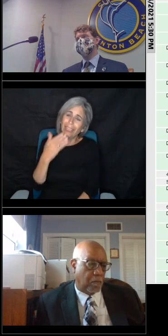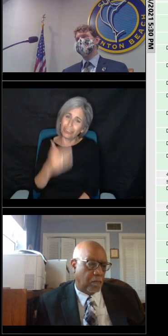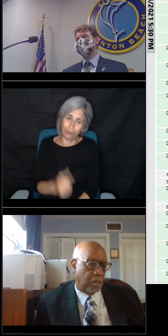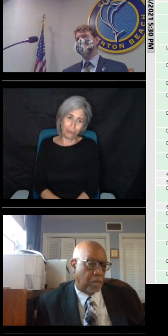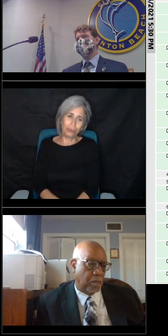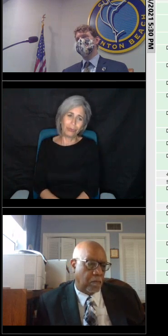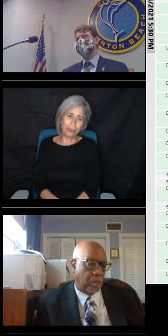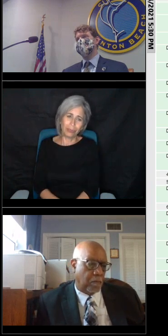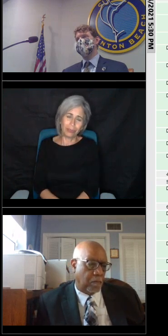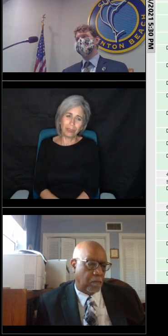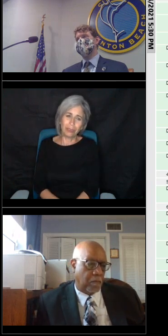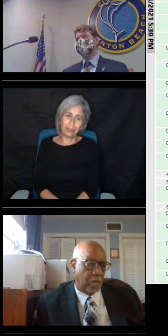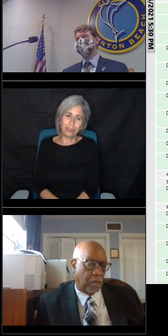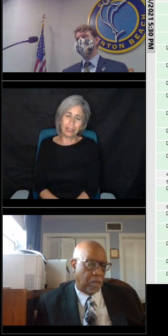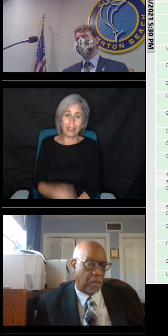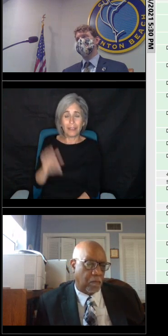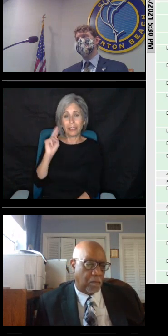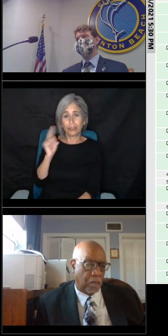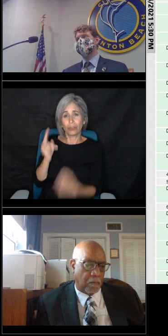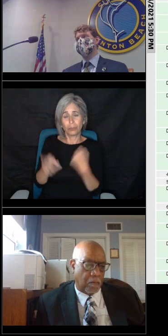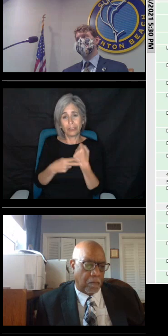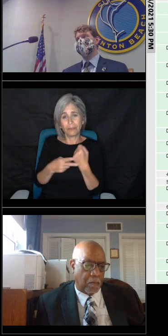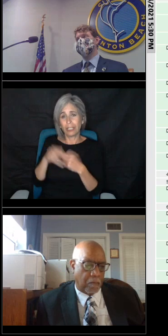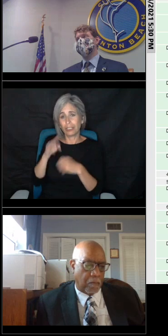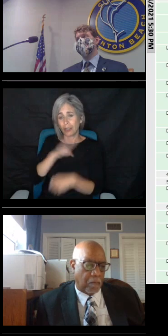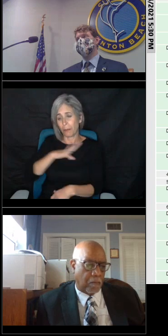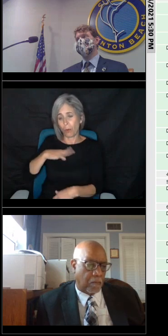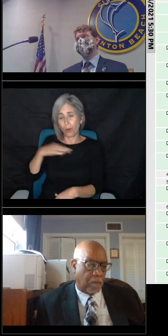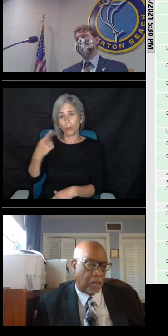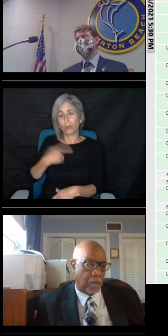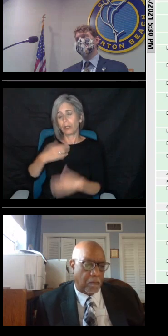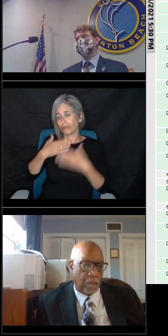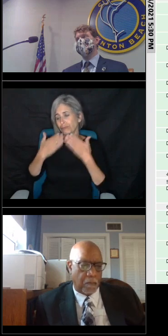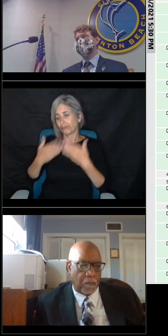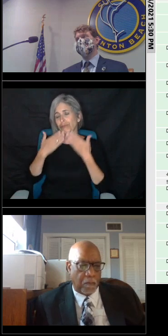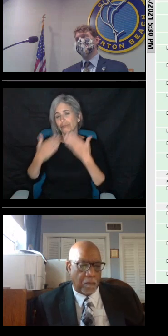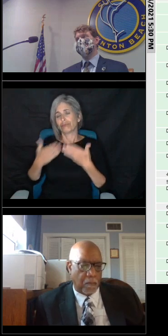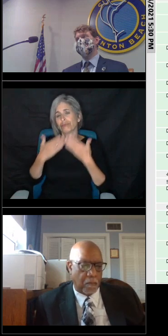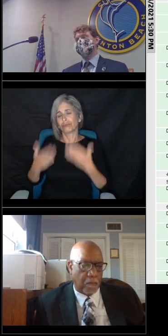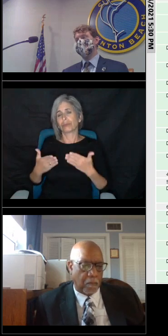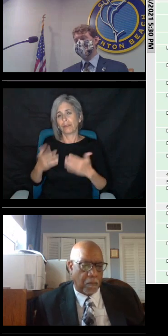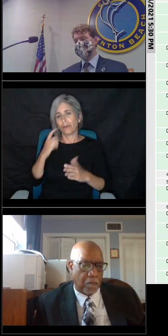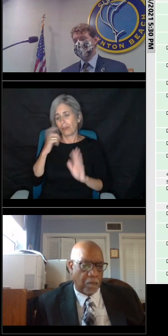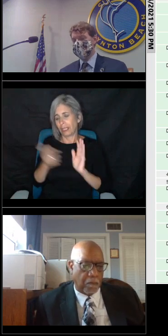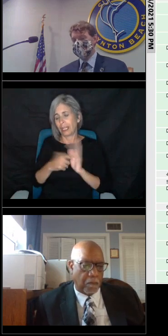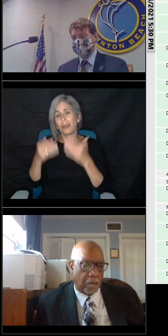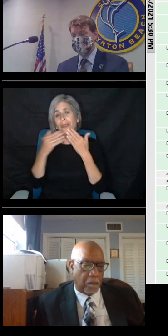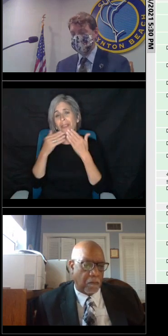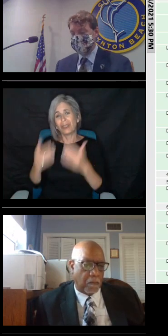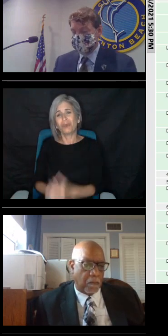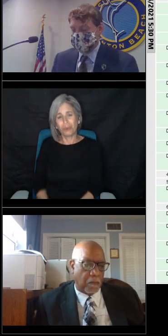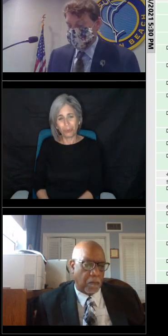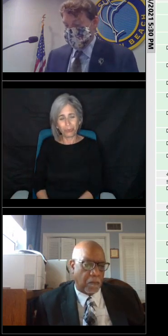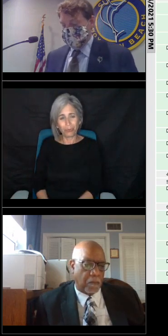of the Historic Preservation Board, we are grateful for this acknowledgement. Thank you.